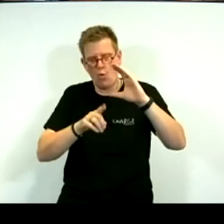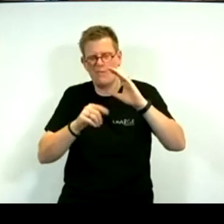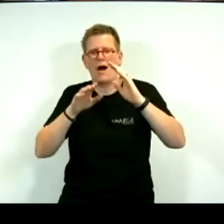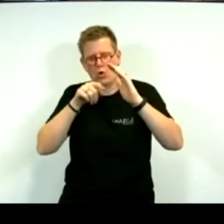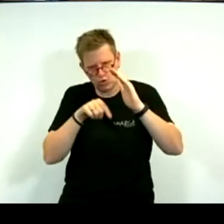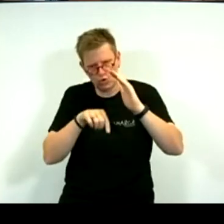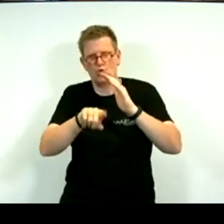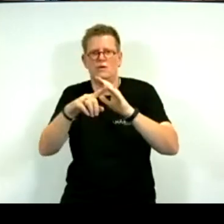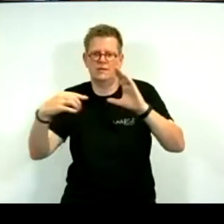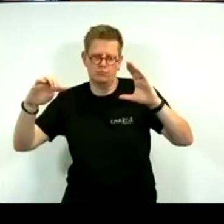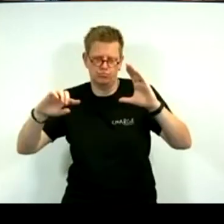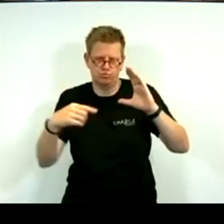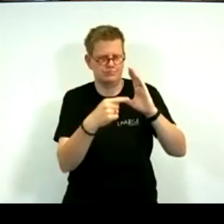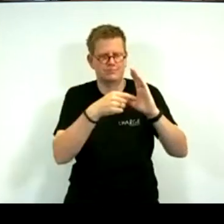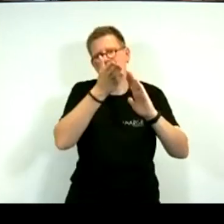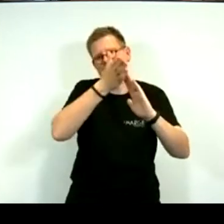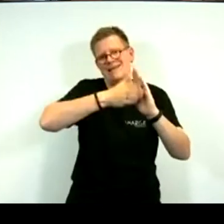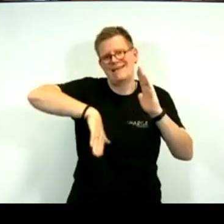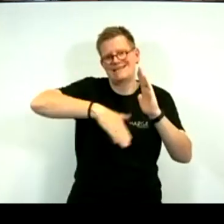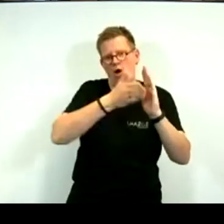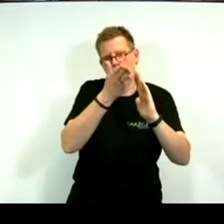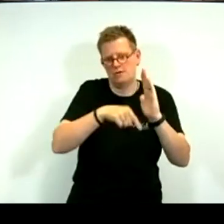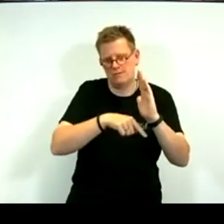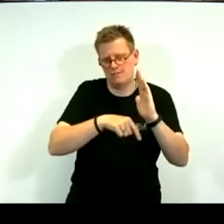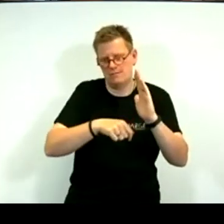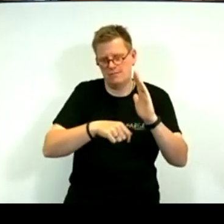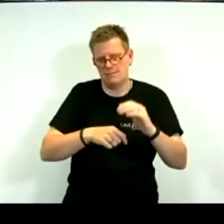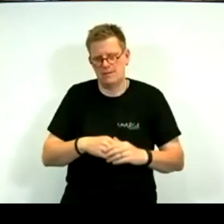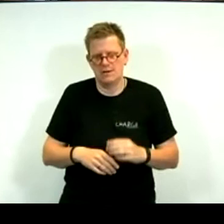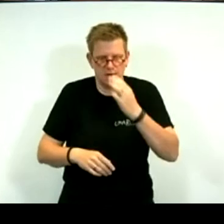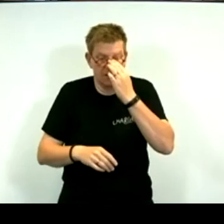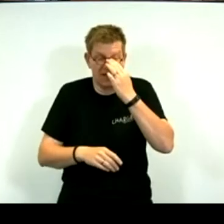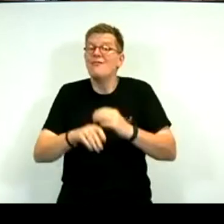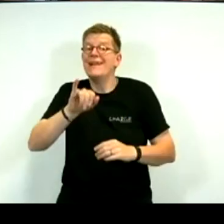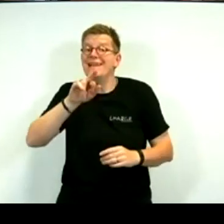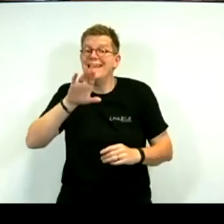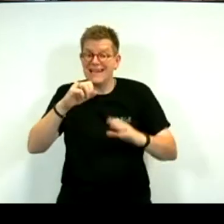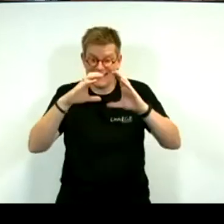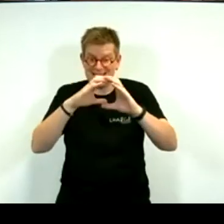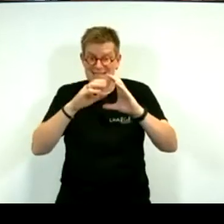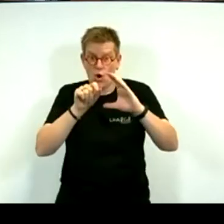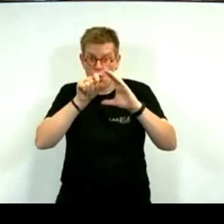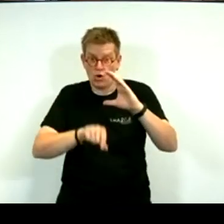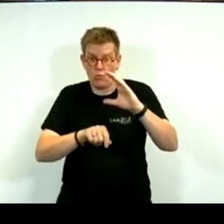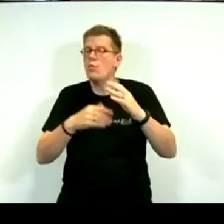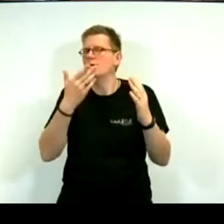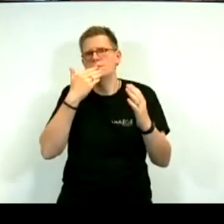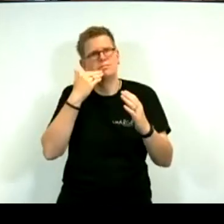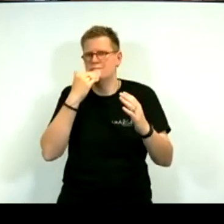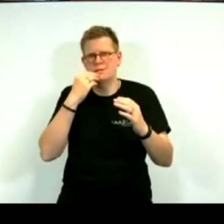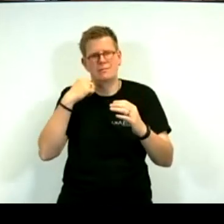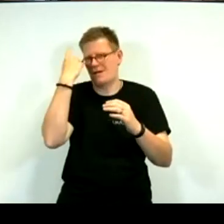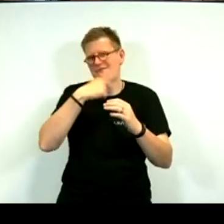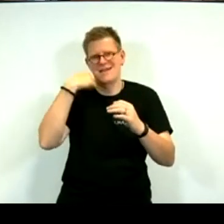affect visual field at all, but it creates a problem with dealing with